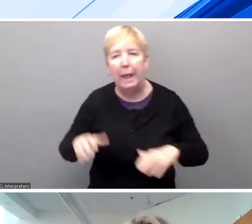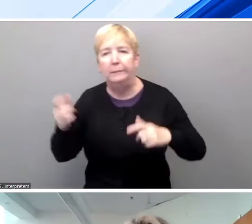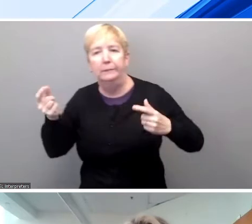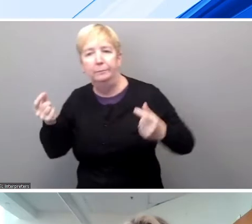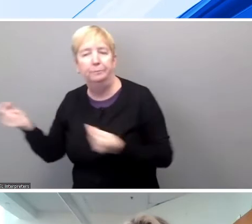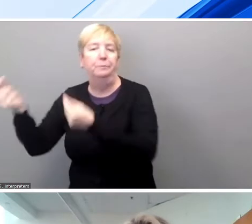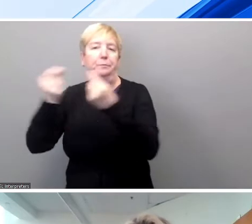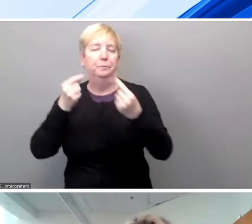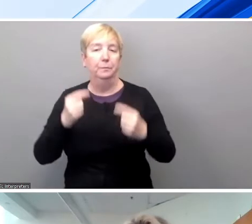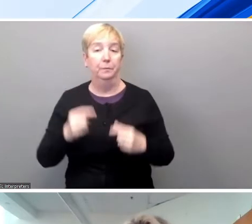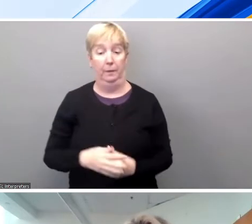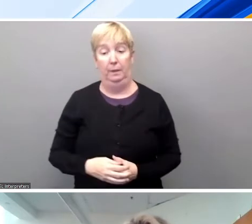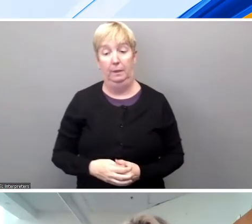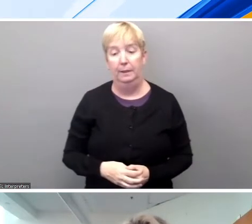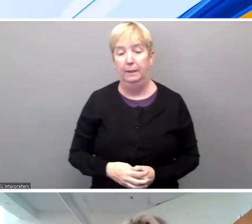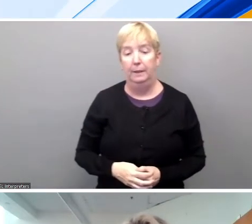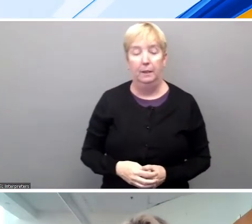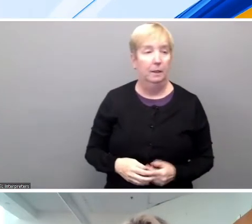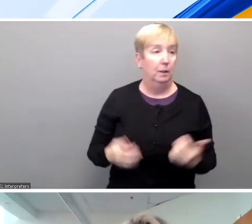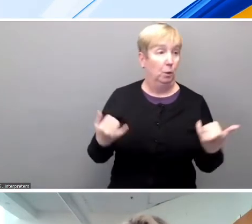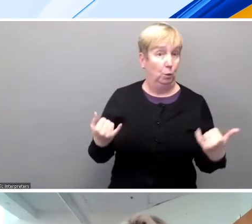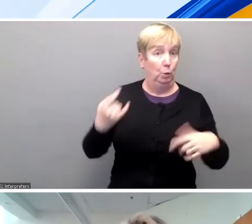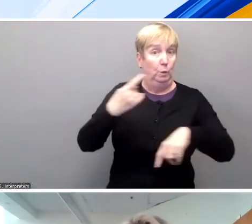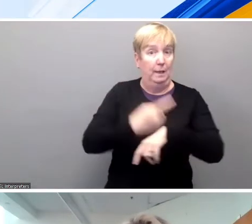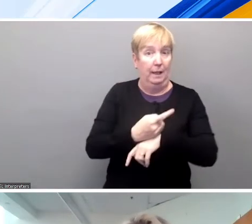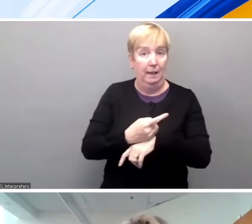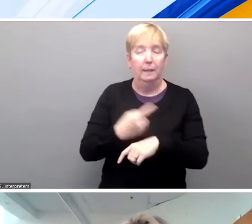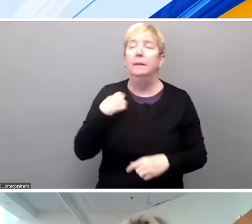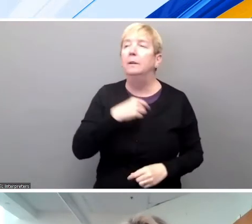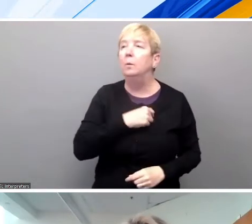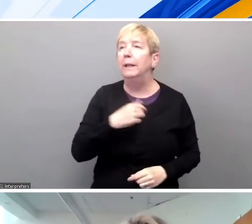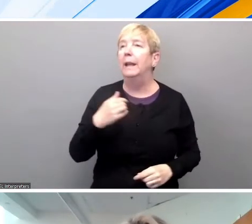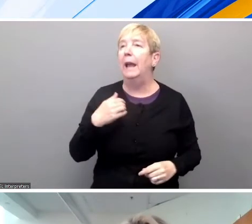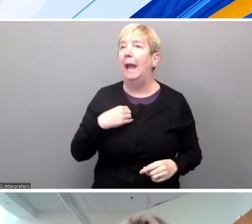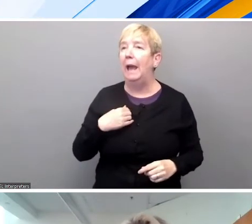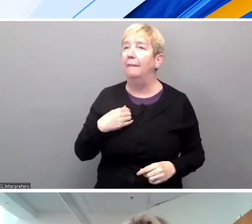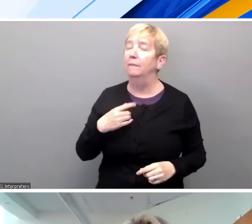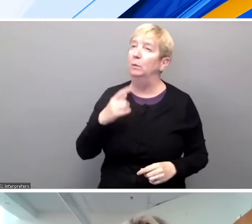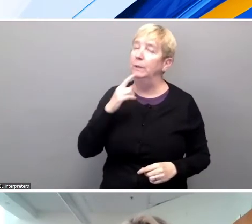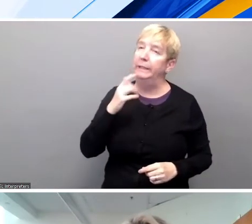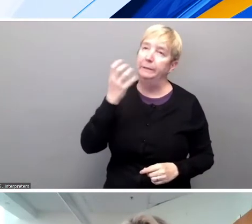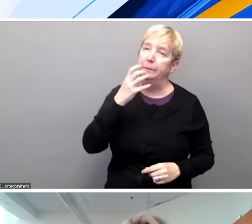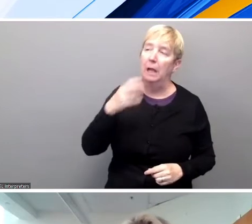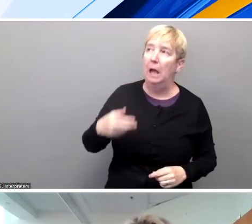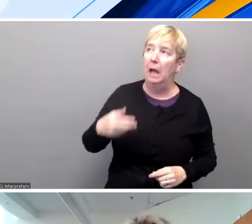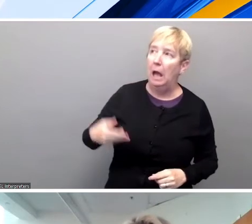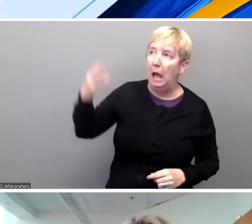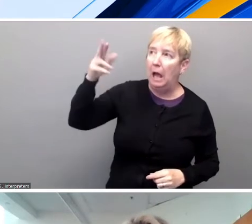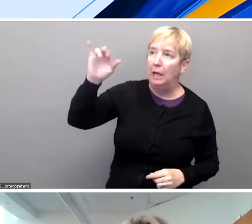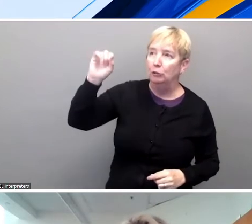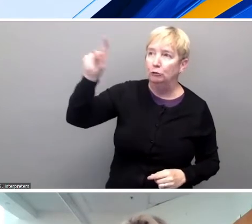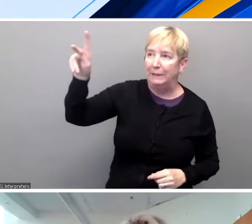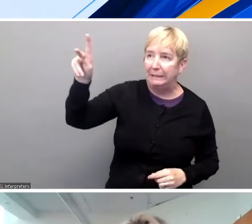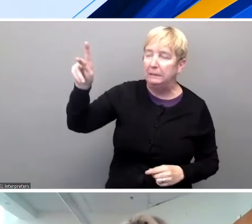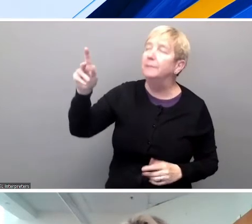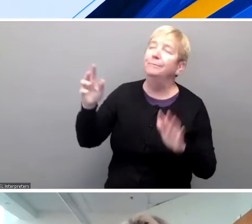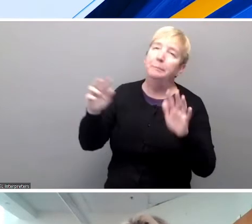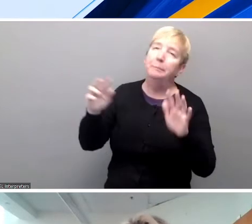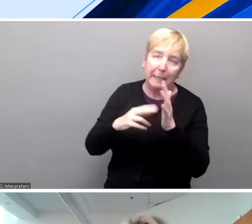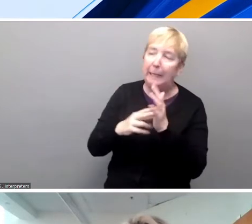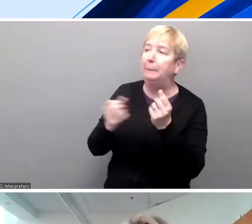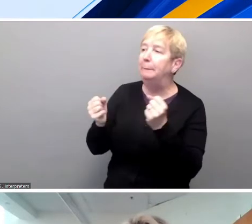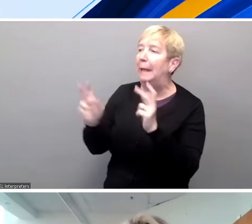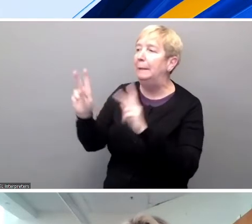have, currently today, we've got one of the highest risks of food insecurities. We've